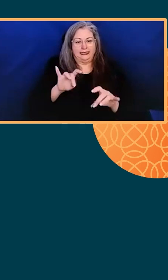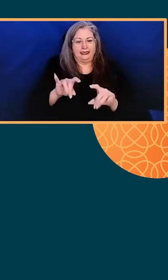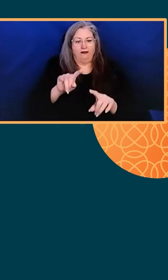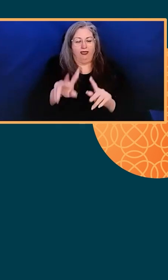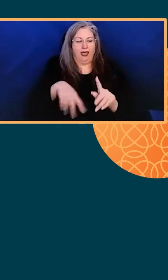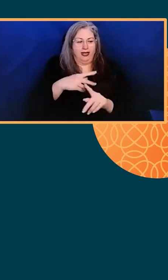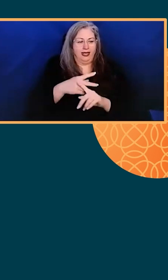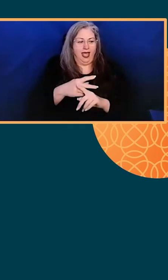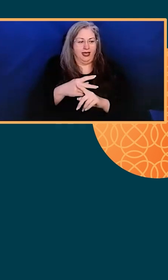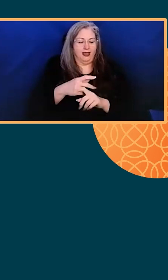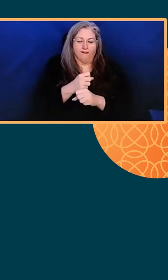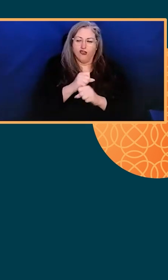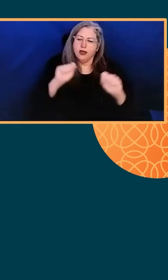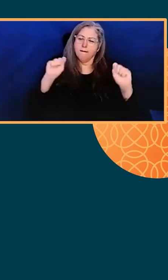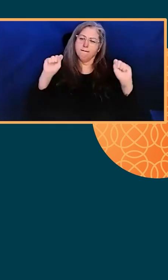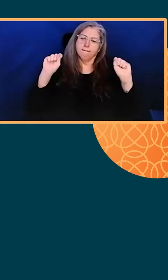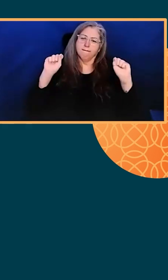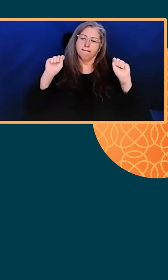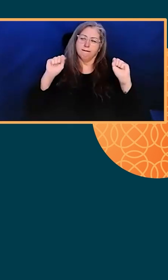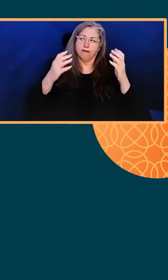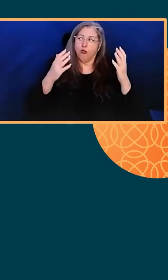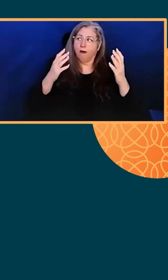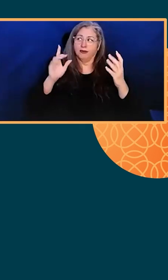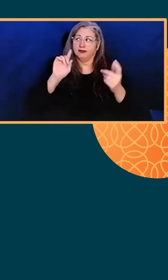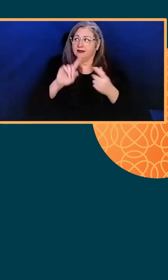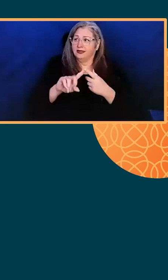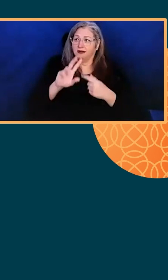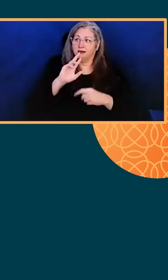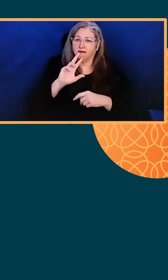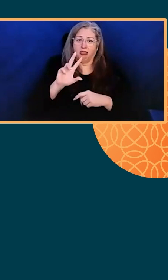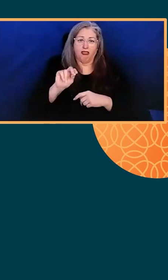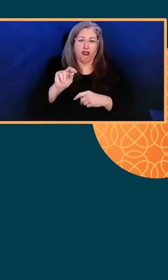of freeness or freedom probably really until my 30s.